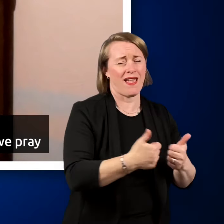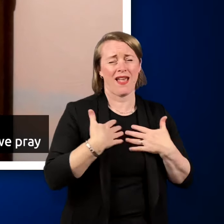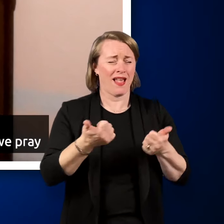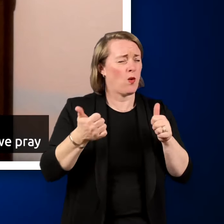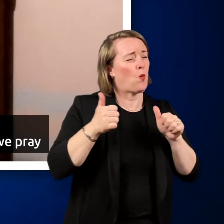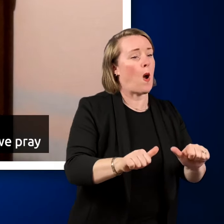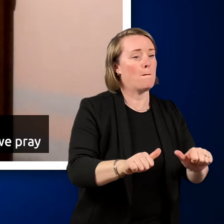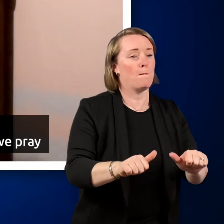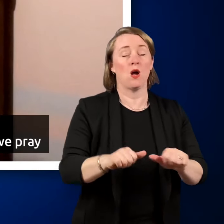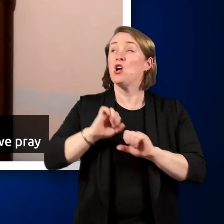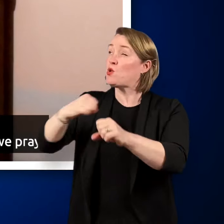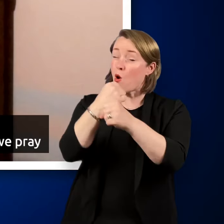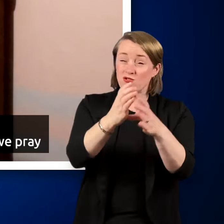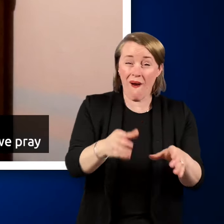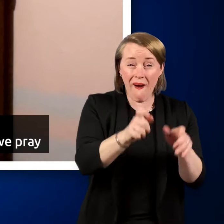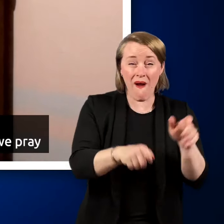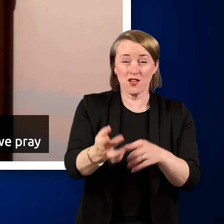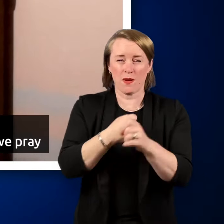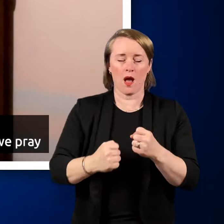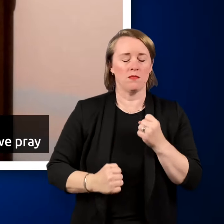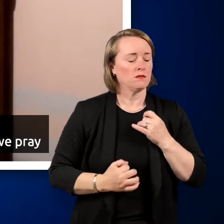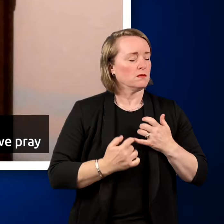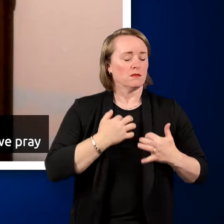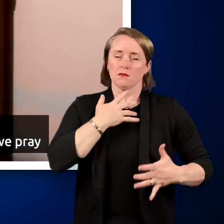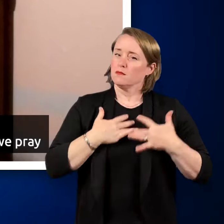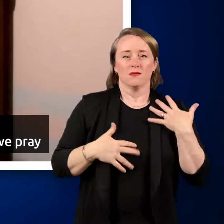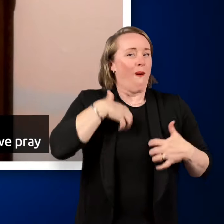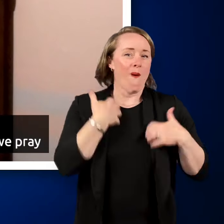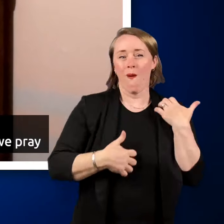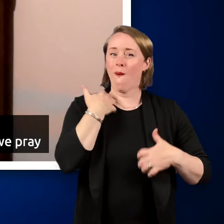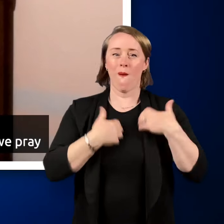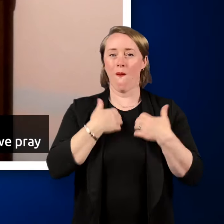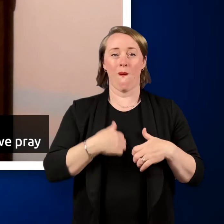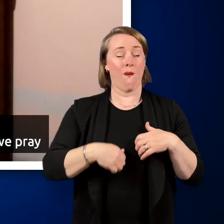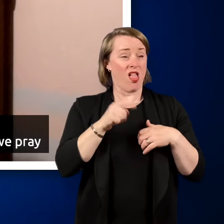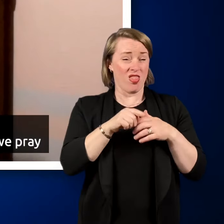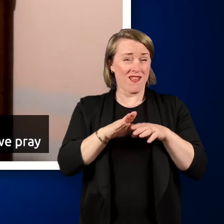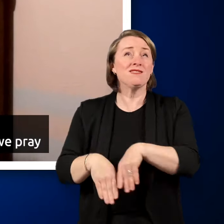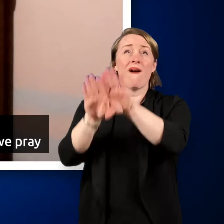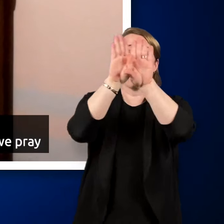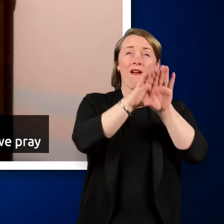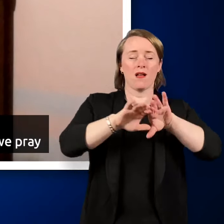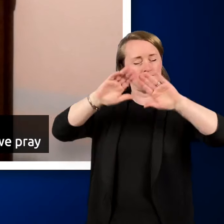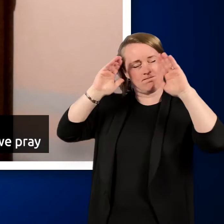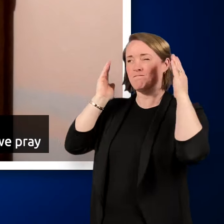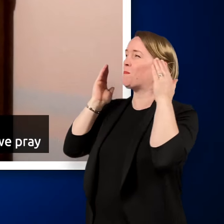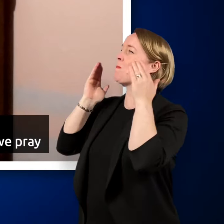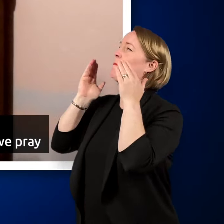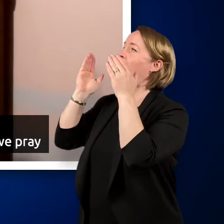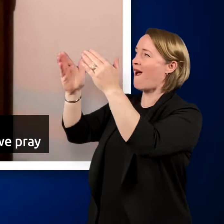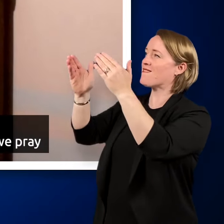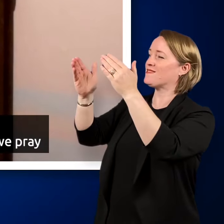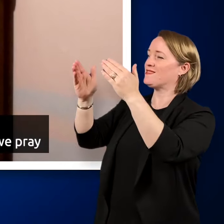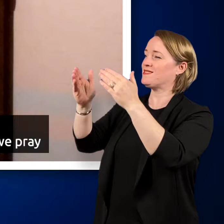lands, set your church on fire, win this nation